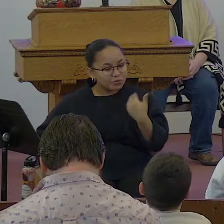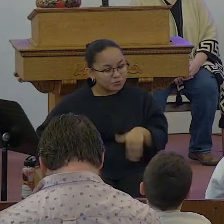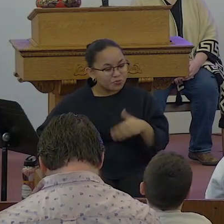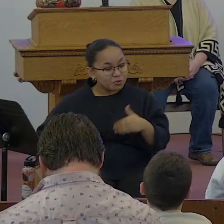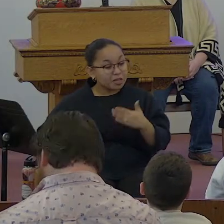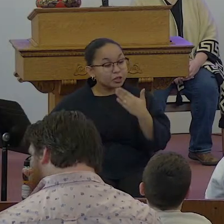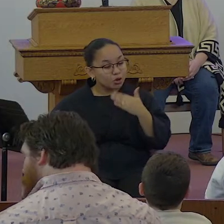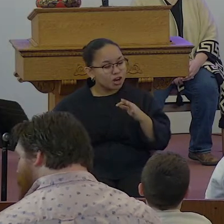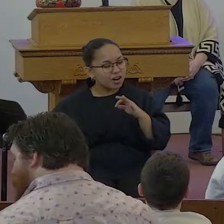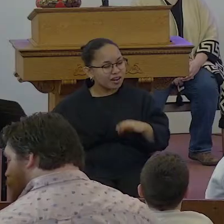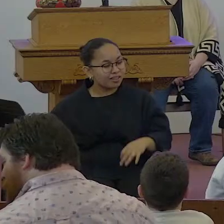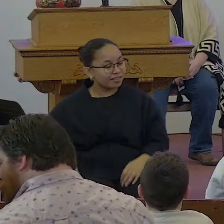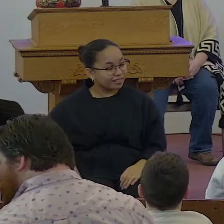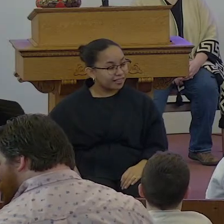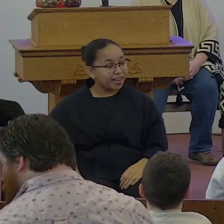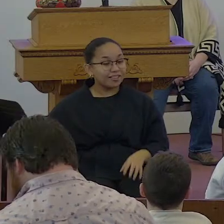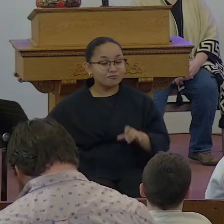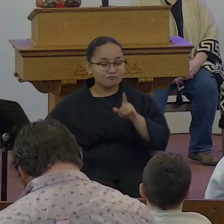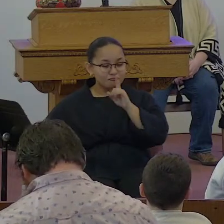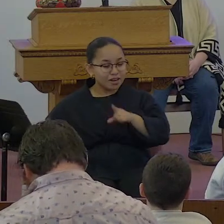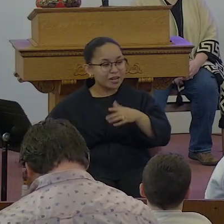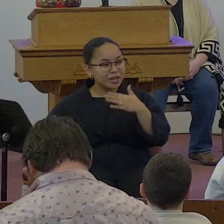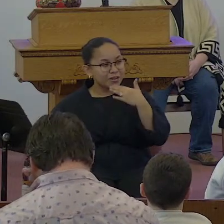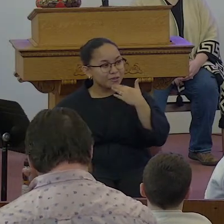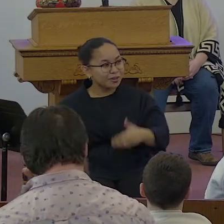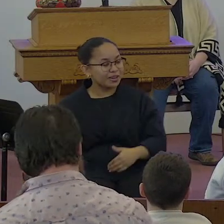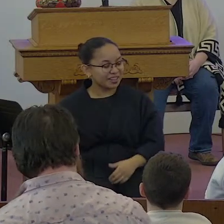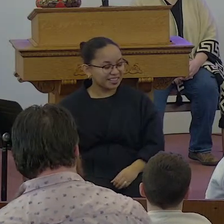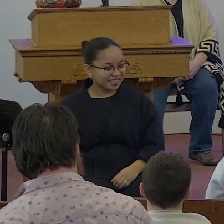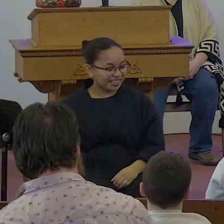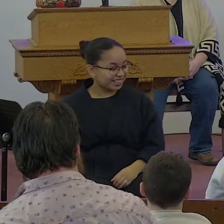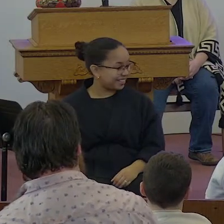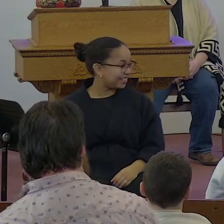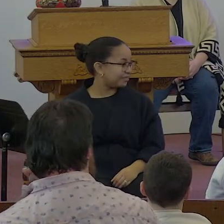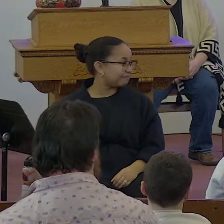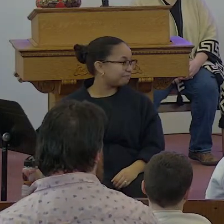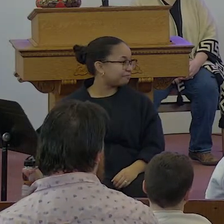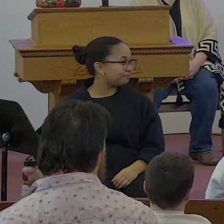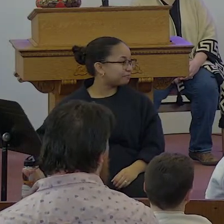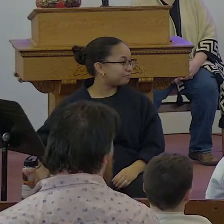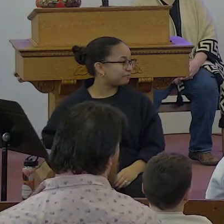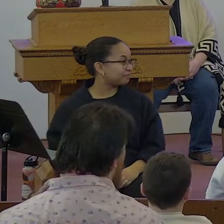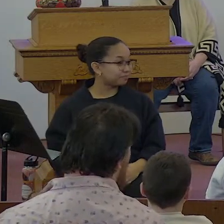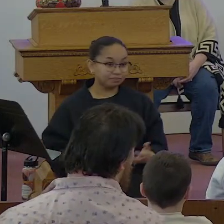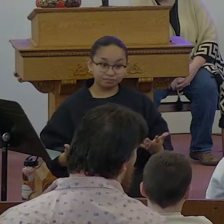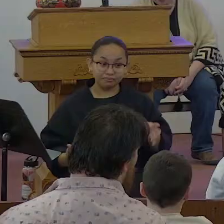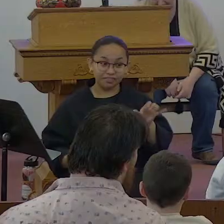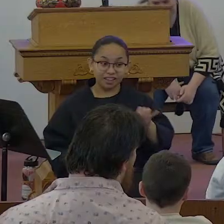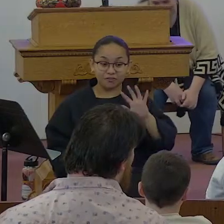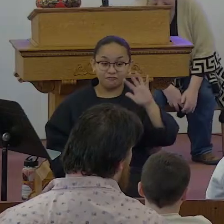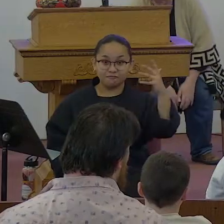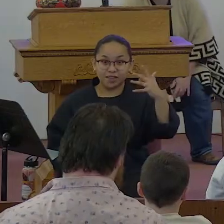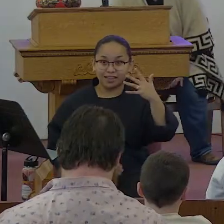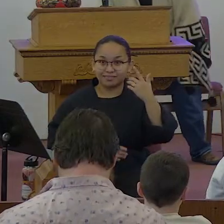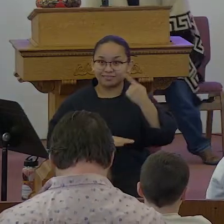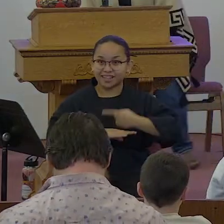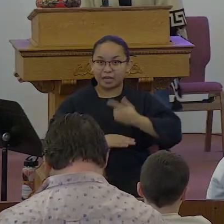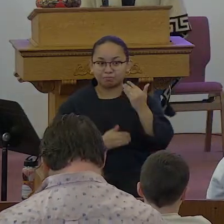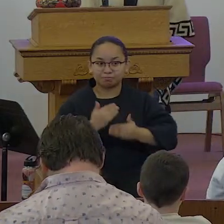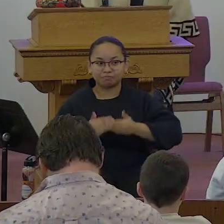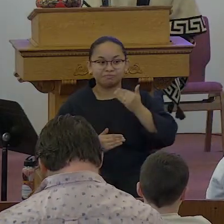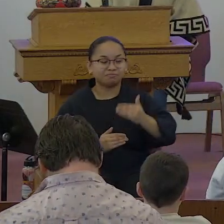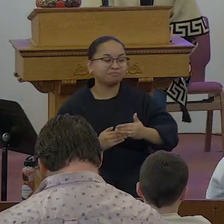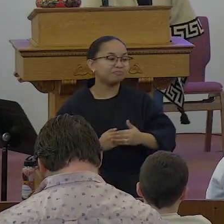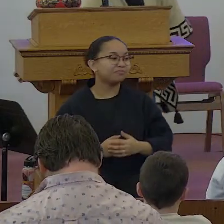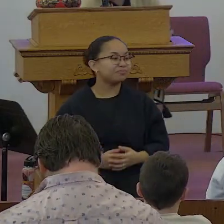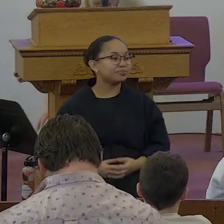that's good. That's real good. And that's how the fifth day went by.